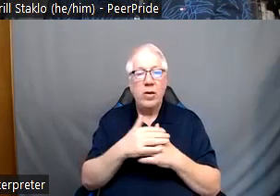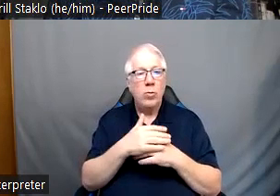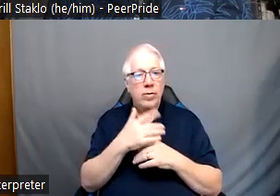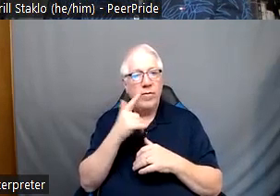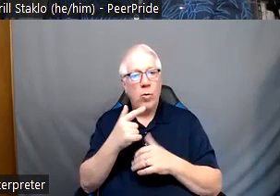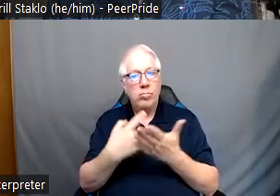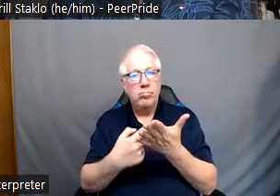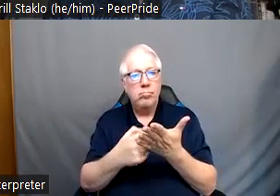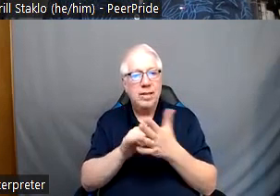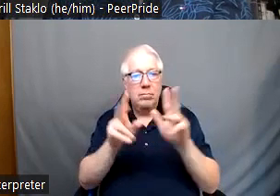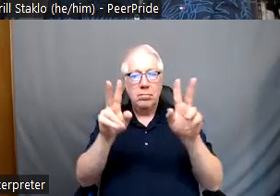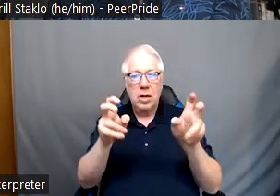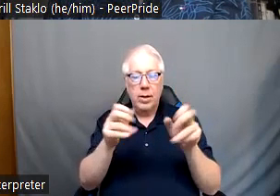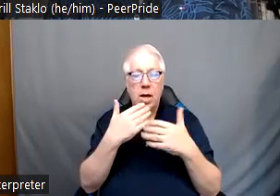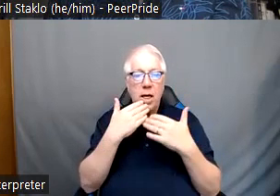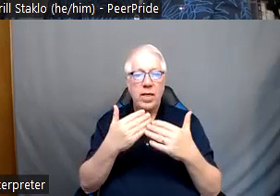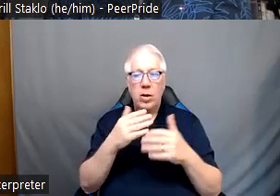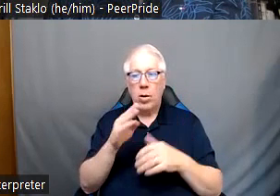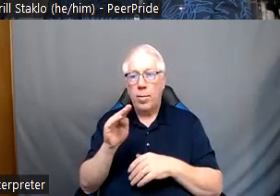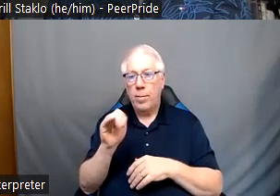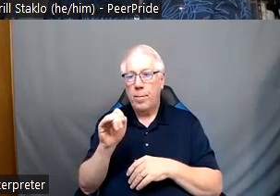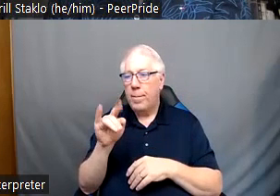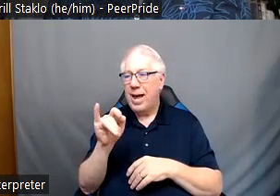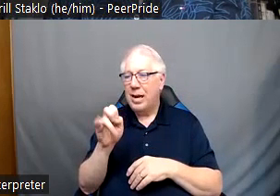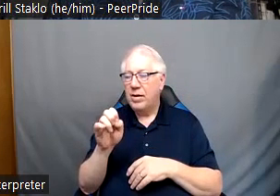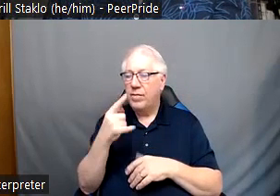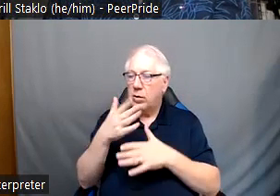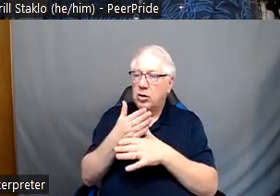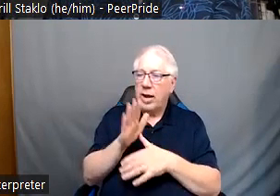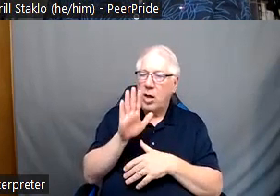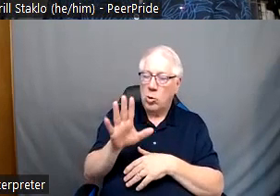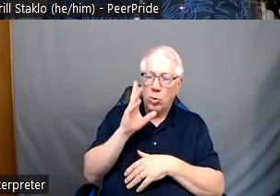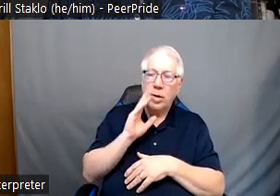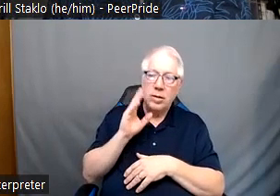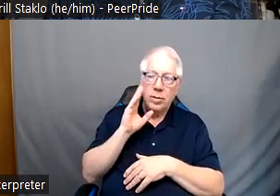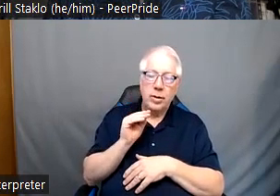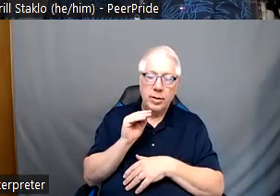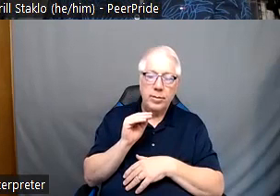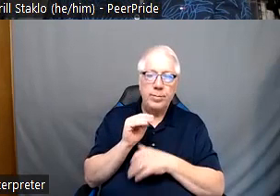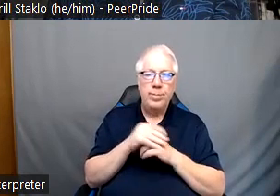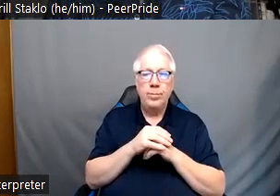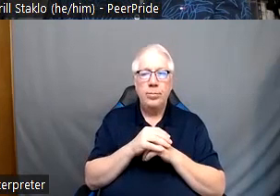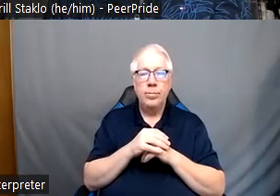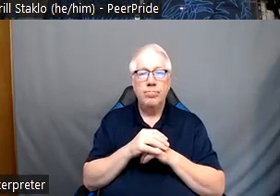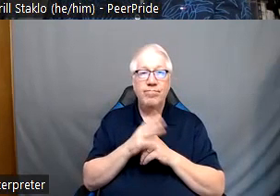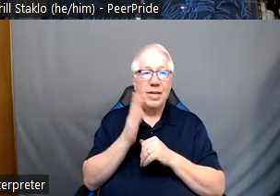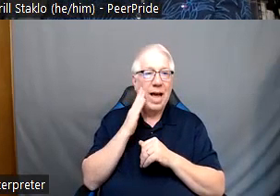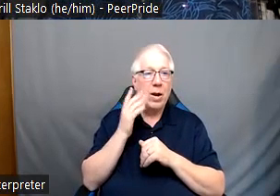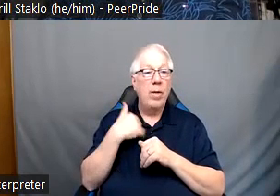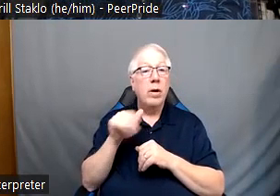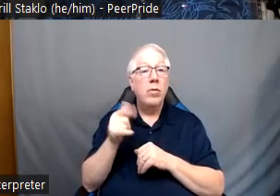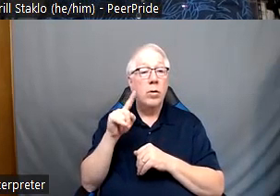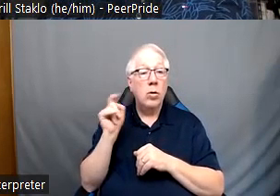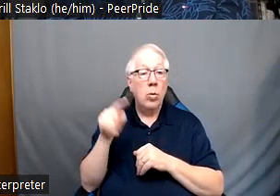for covering that topic, and thank you, Madeline, for sharing some of your experience. I know we have another